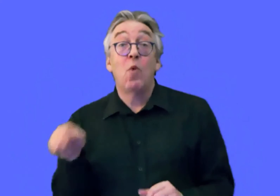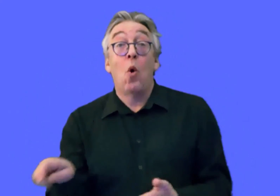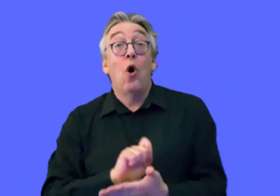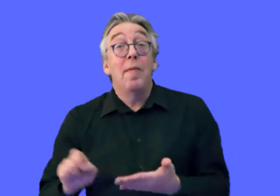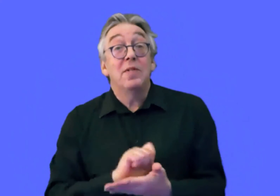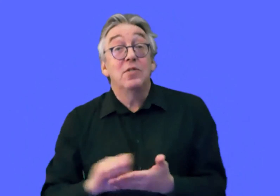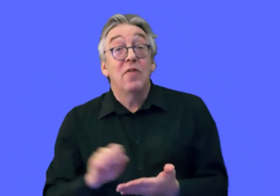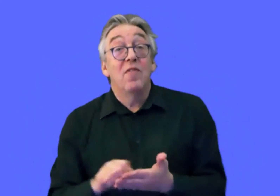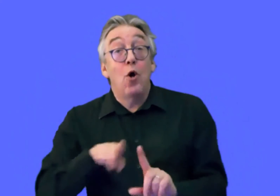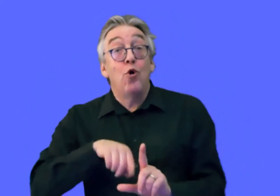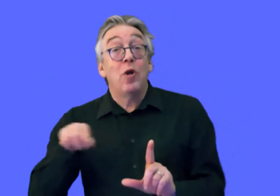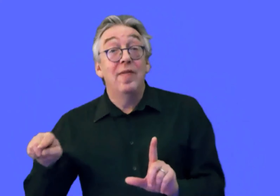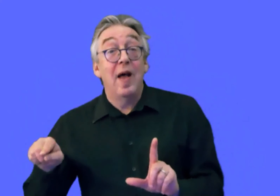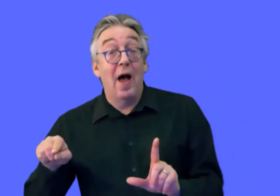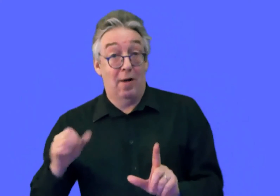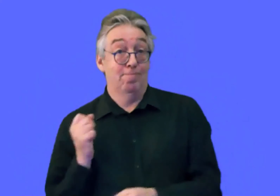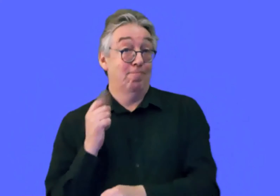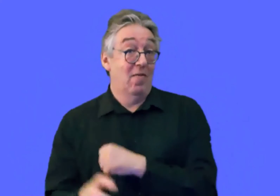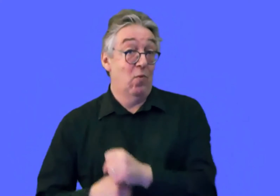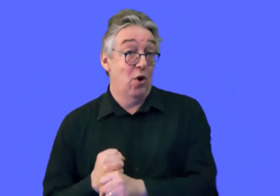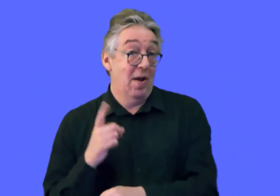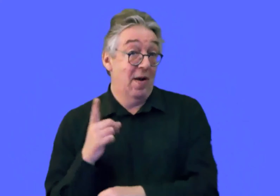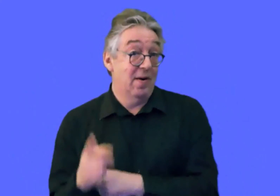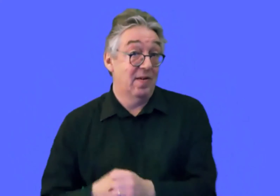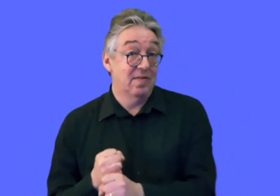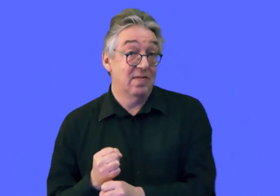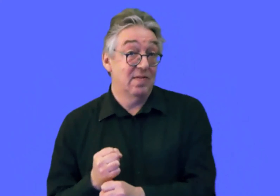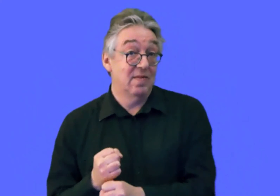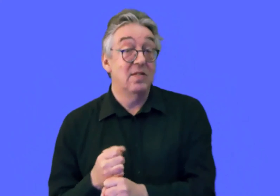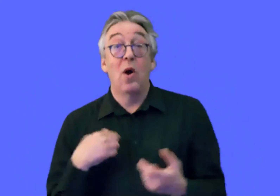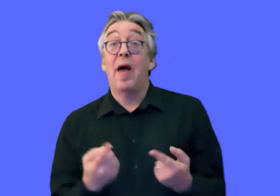it on a yearly basis because we report in our economic